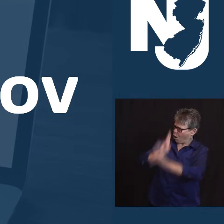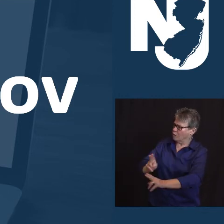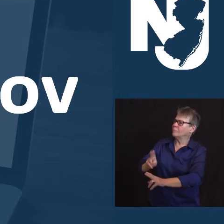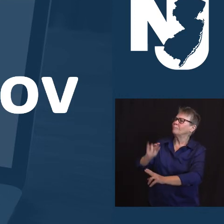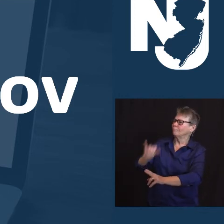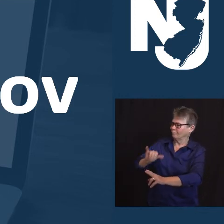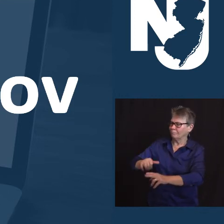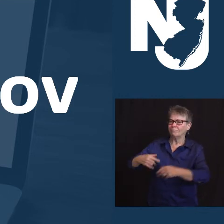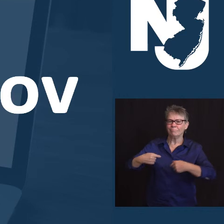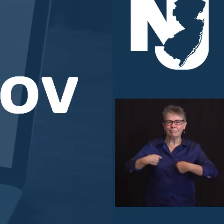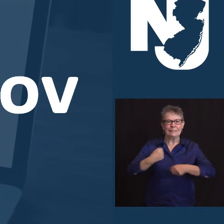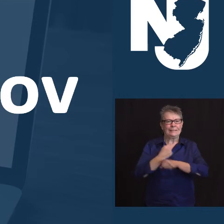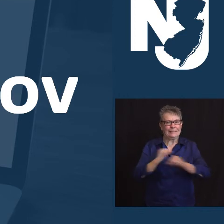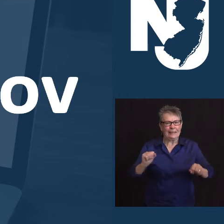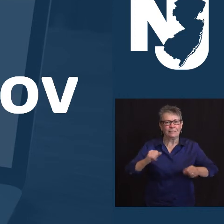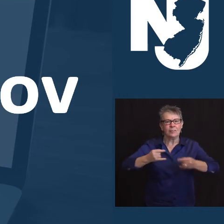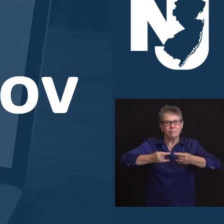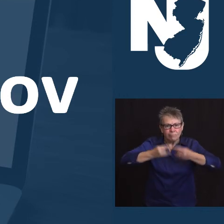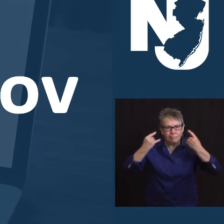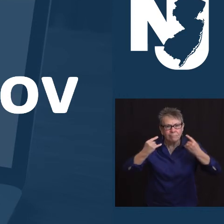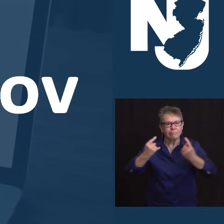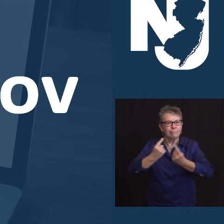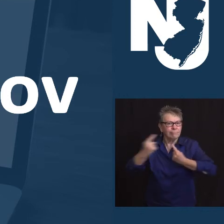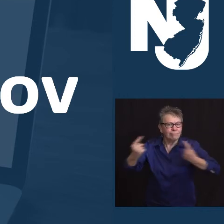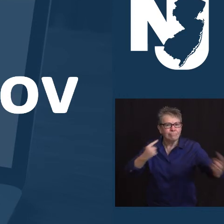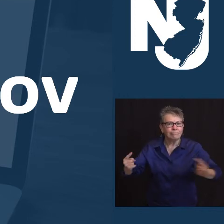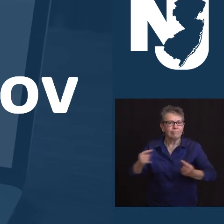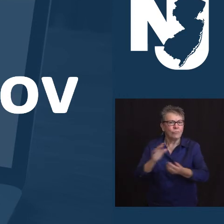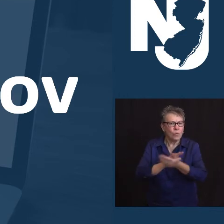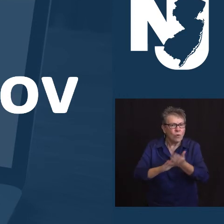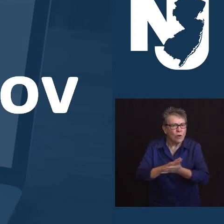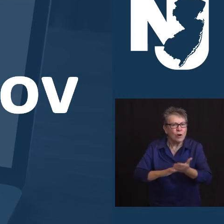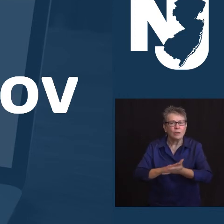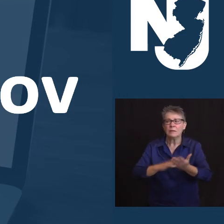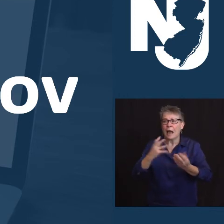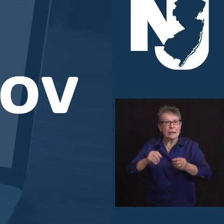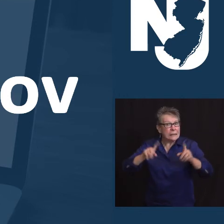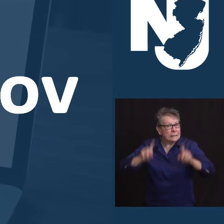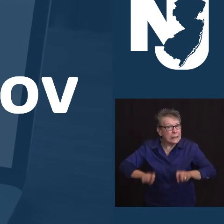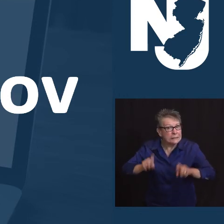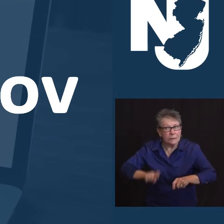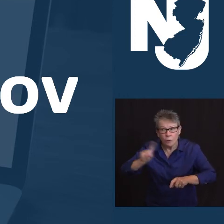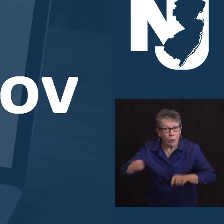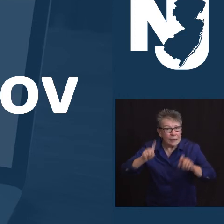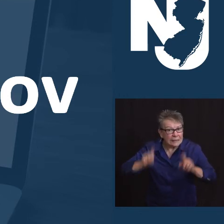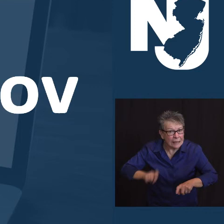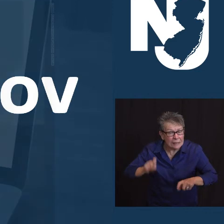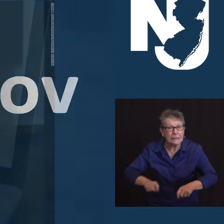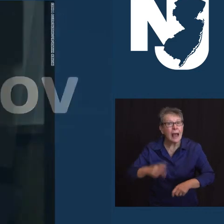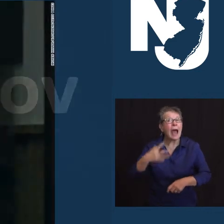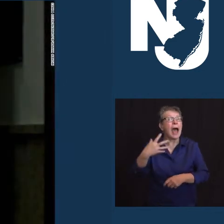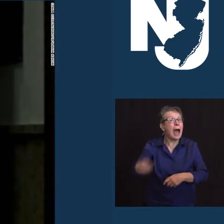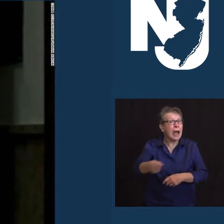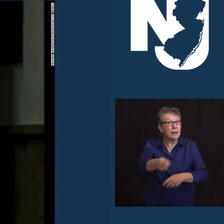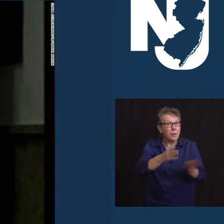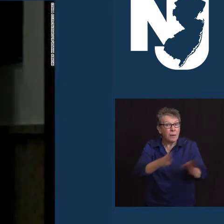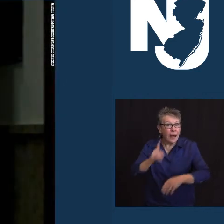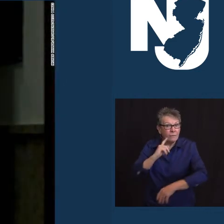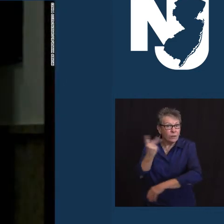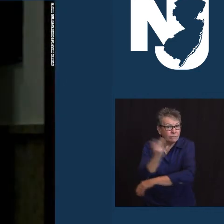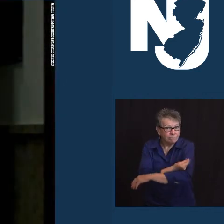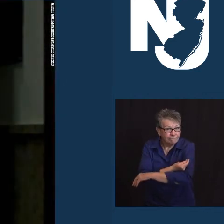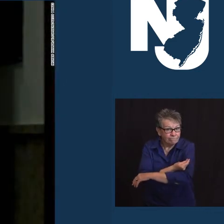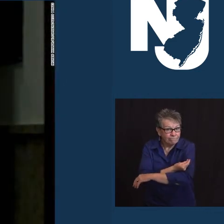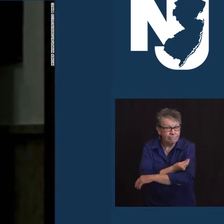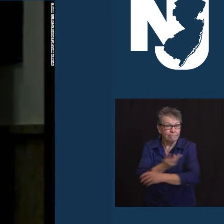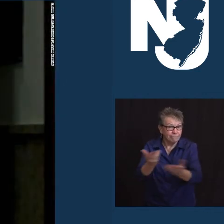hands with soap and water, getting tested appropriately, getting vaccinated if you're up to bat. Finally today, a point of personal privilege. I want